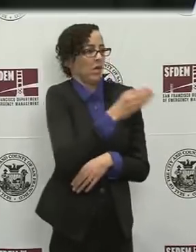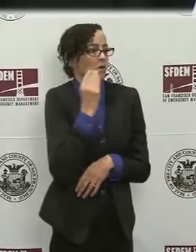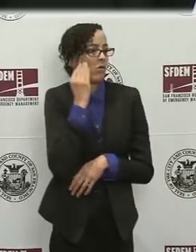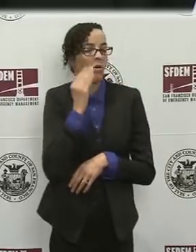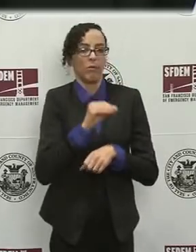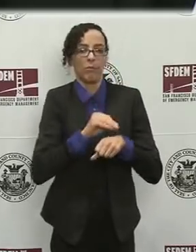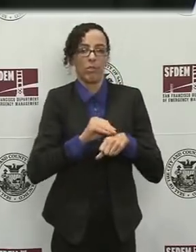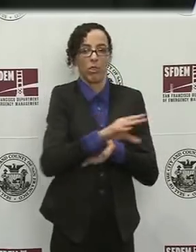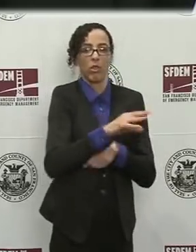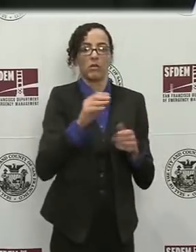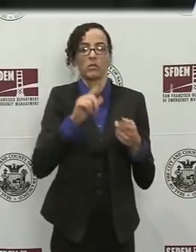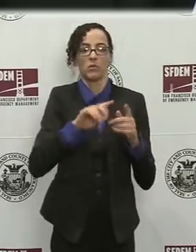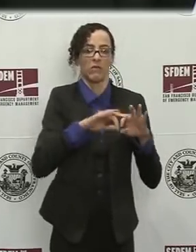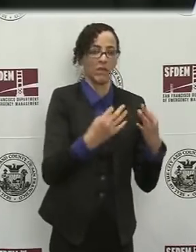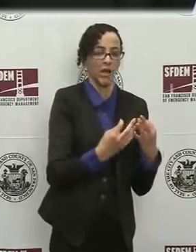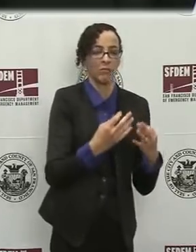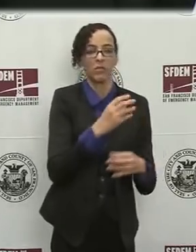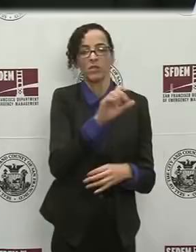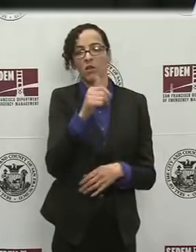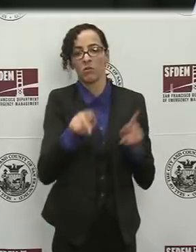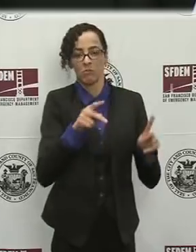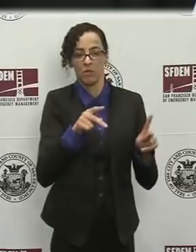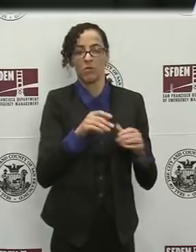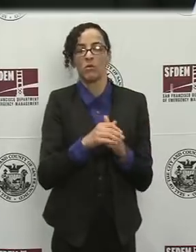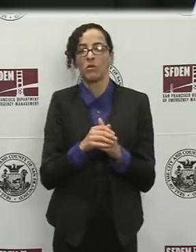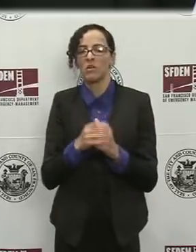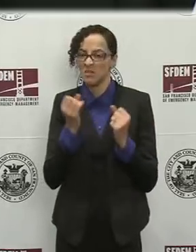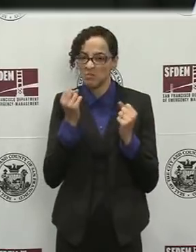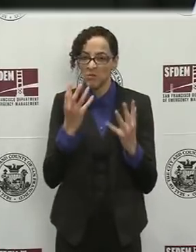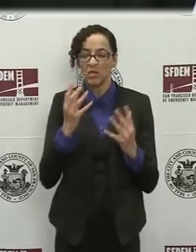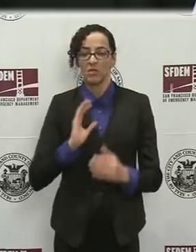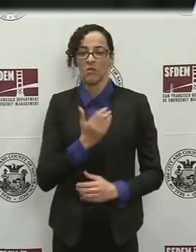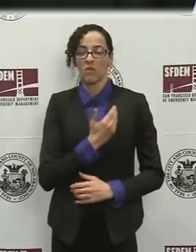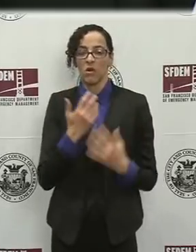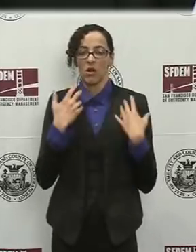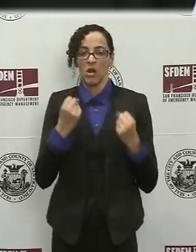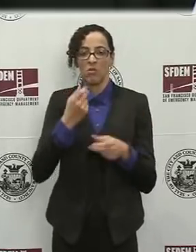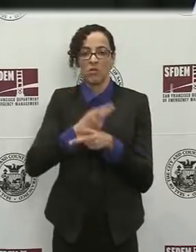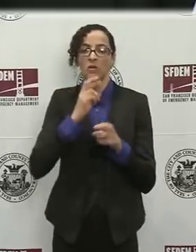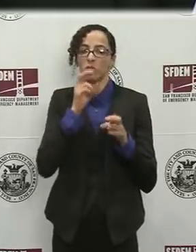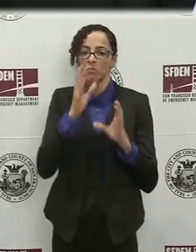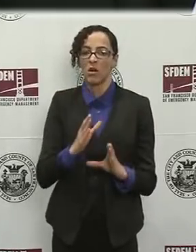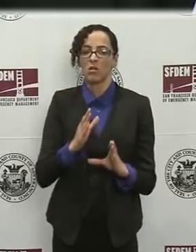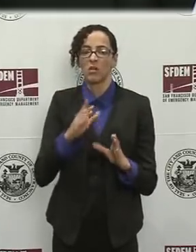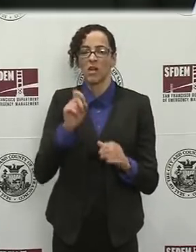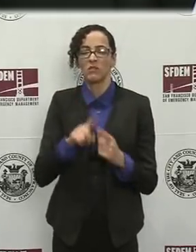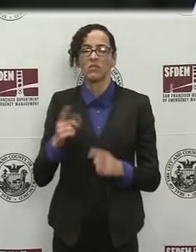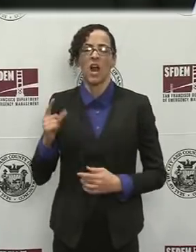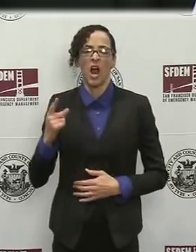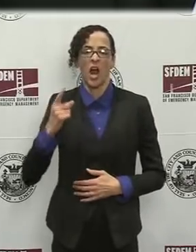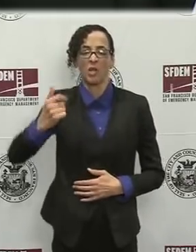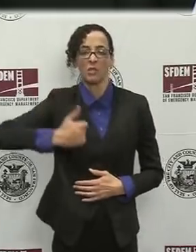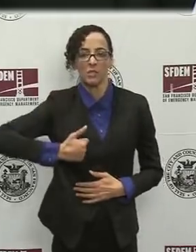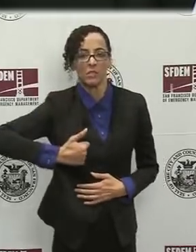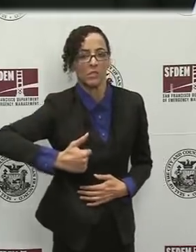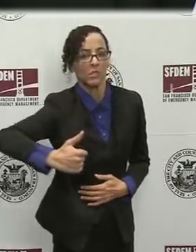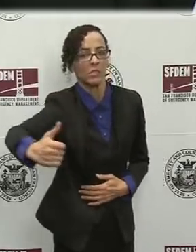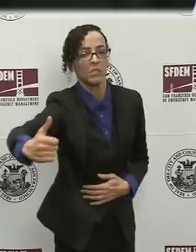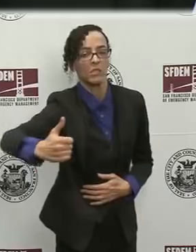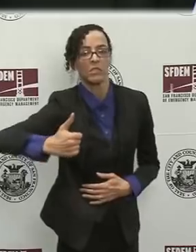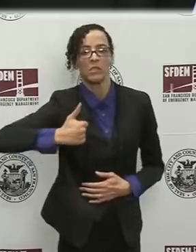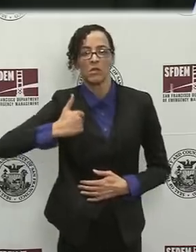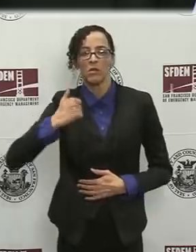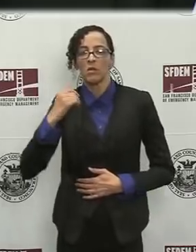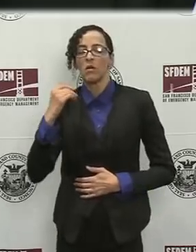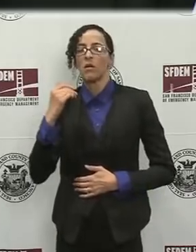home. Many of our health responders have very long commutes after working very long shifts. In addition, we don't want health responders